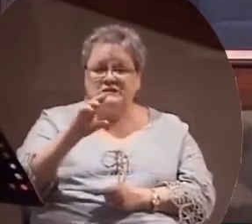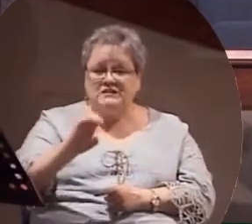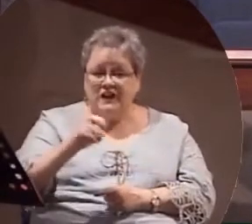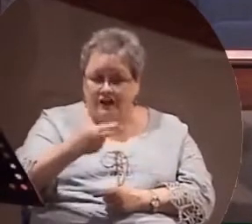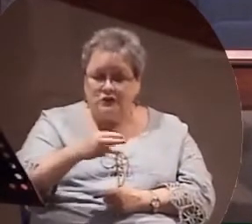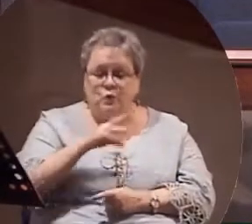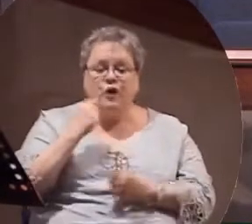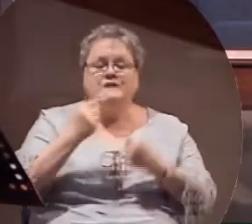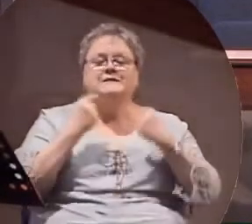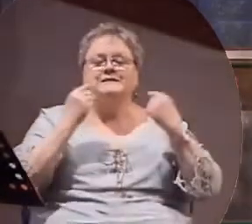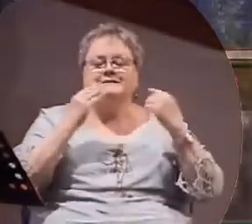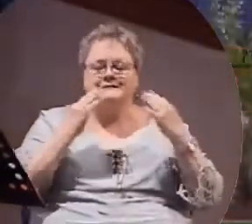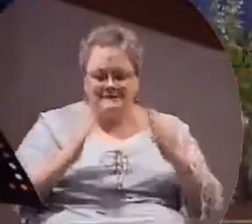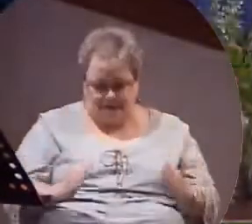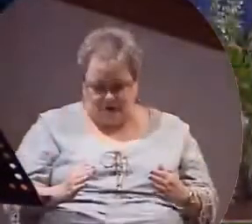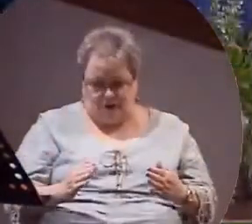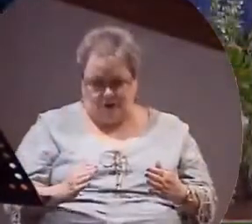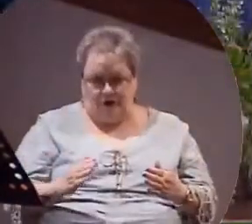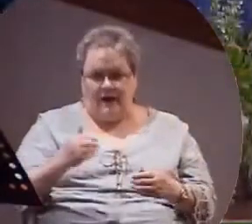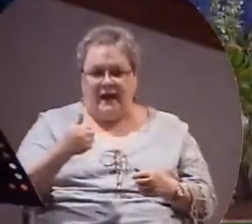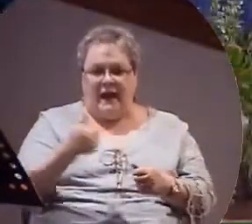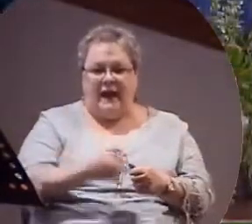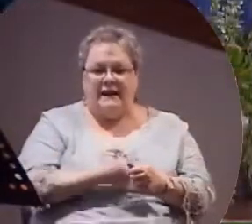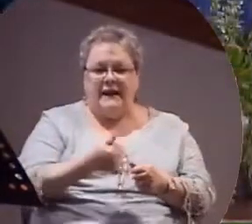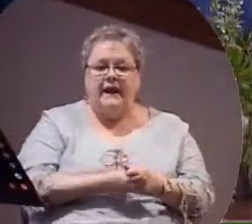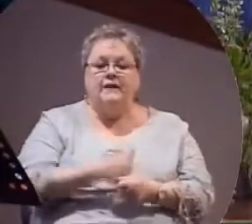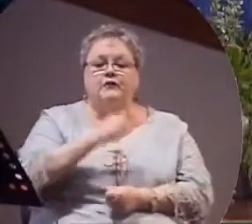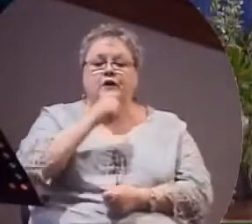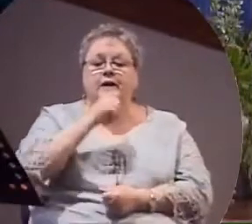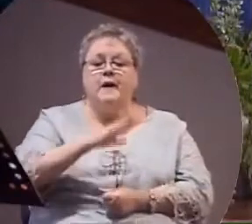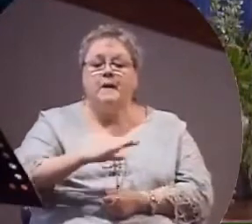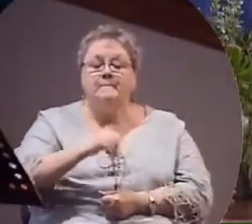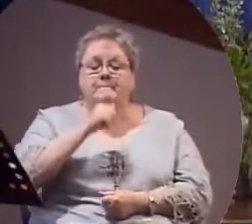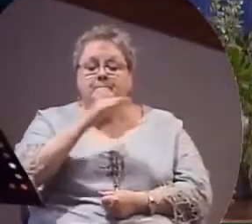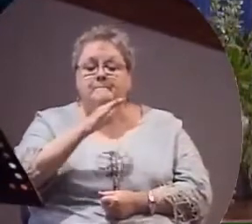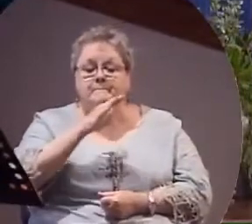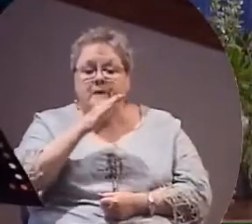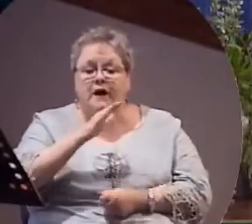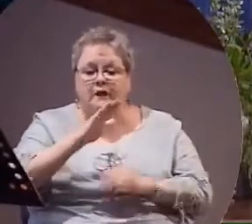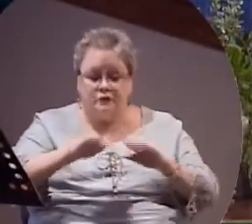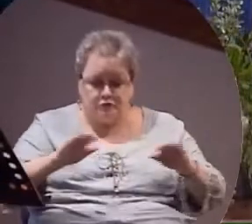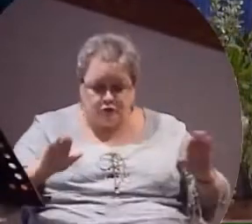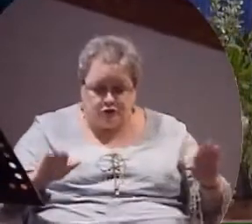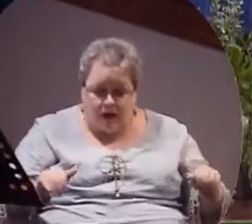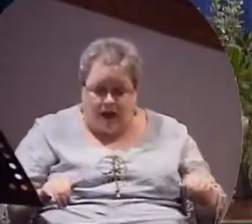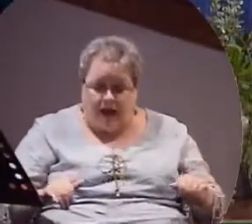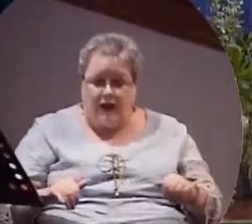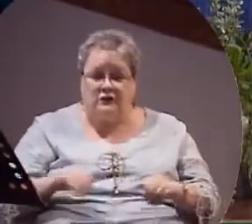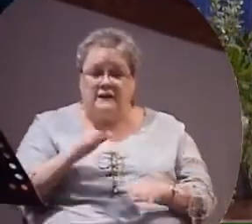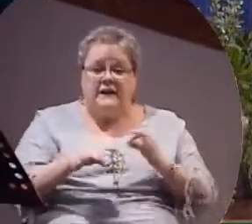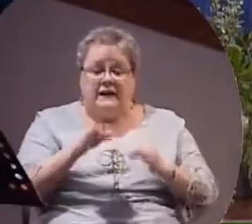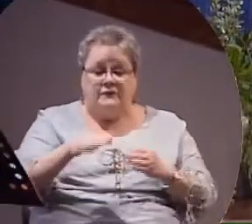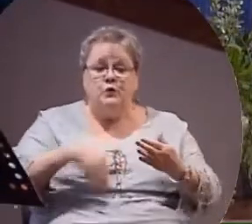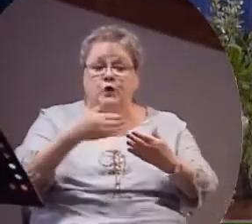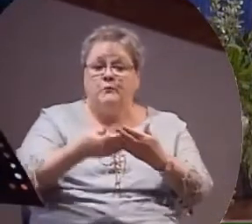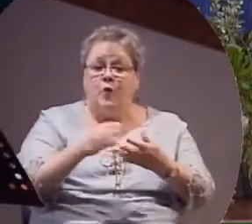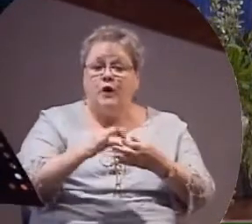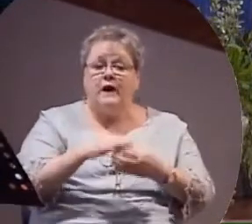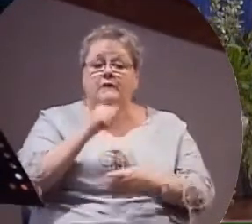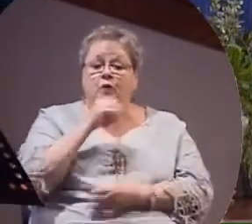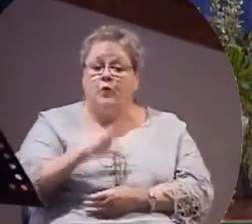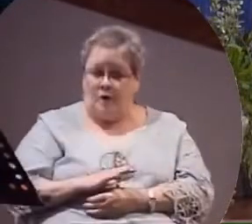a sinner. And every mother's child that's sitting in this room, if you've been born of a woman, guess